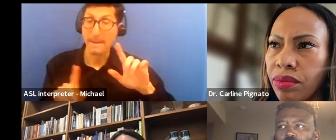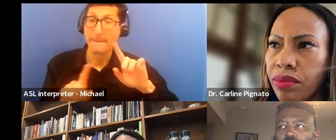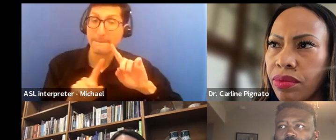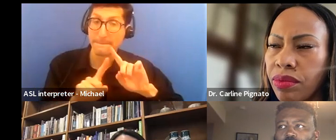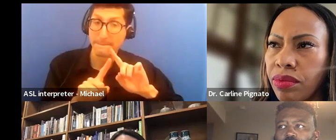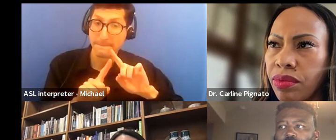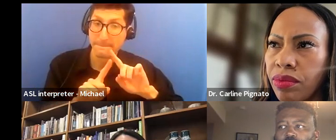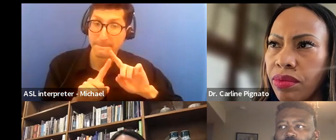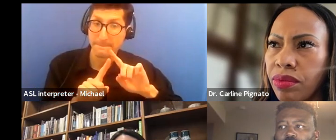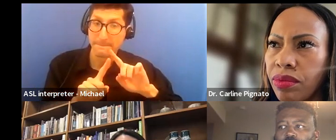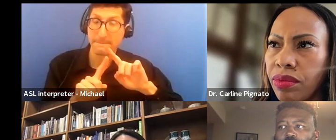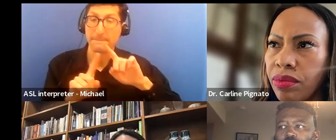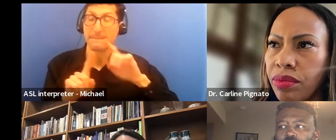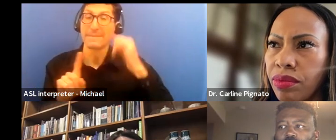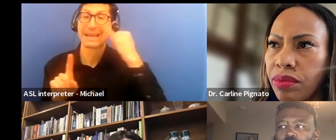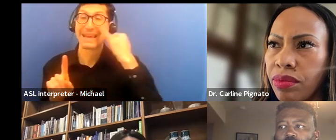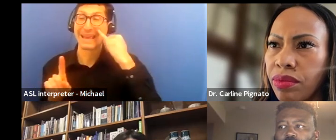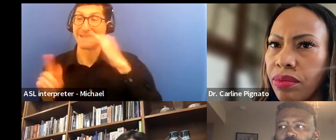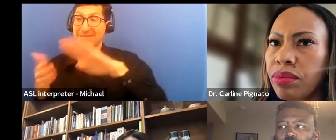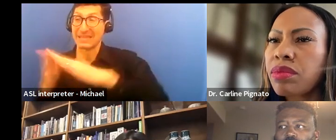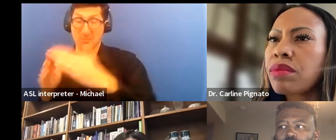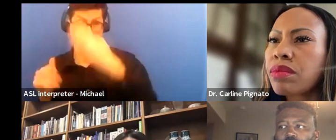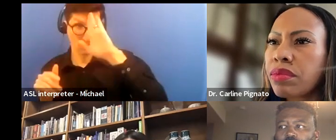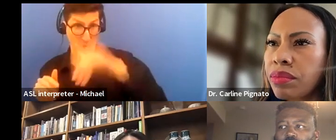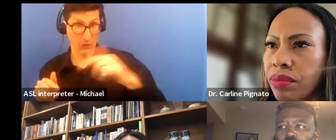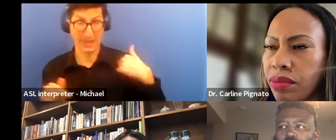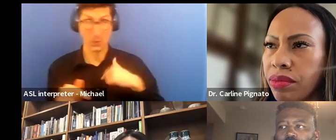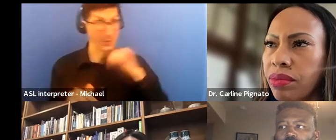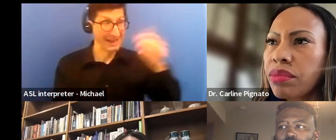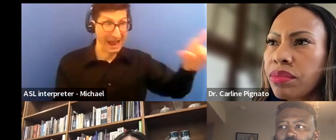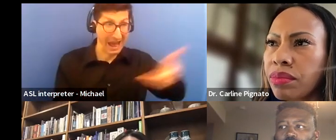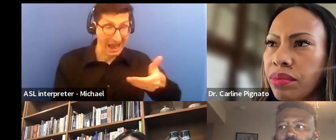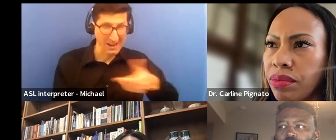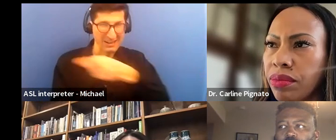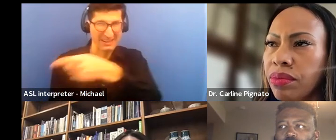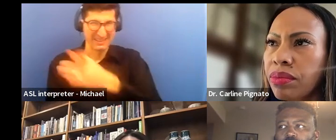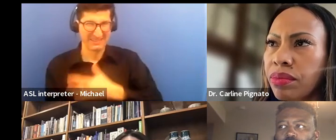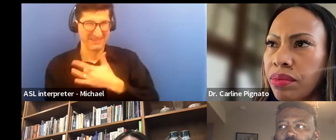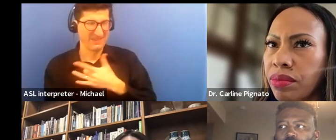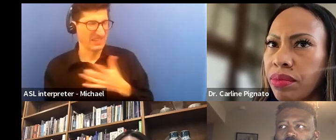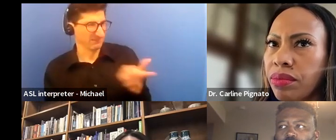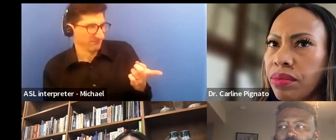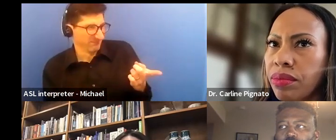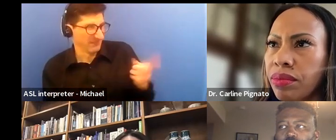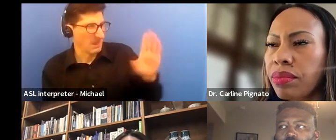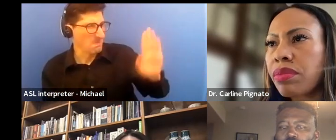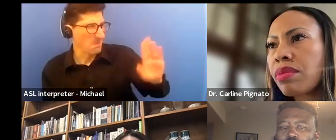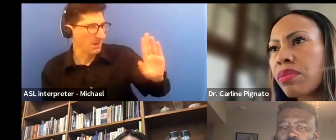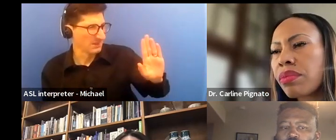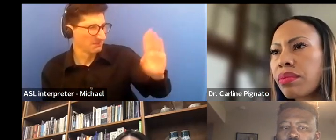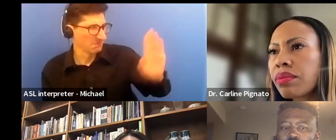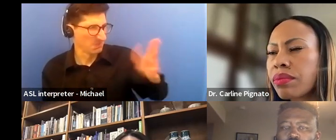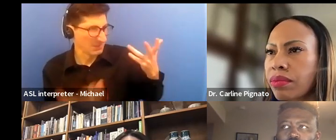you, why should we keep you? So it really creates some challenges for them. And again, these are folks who are doing a great